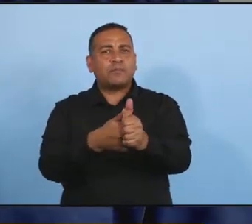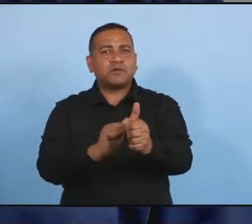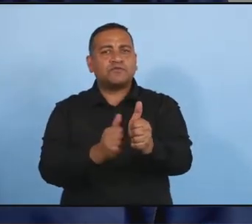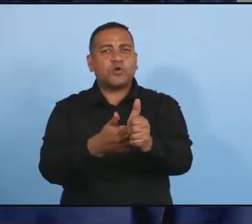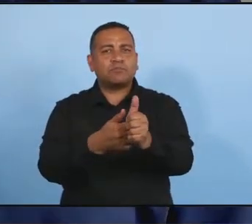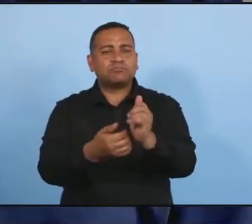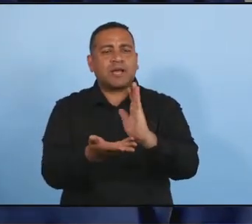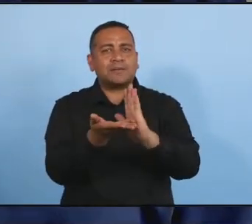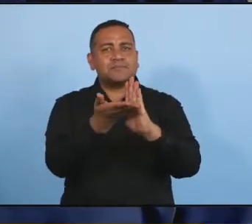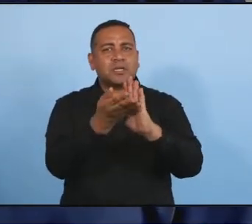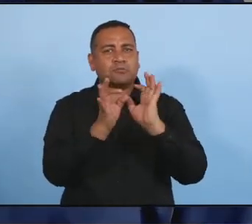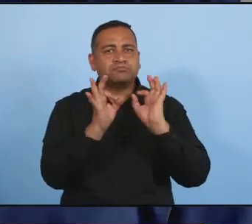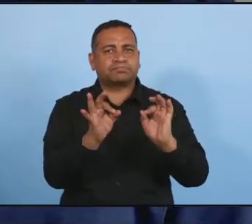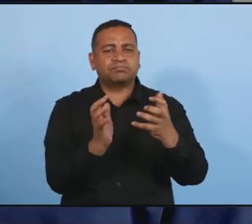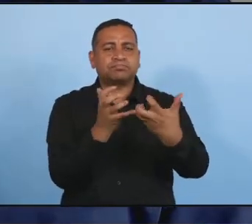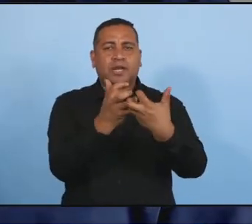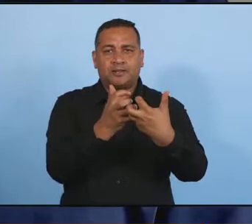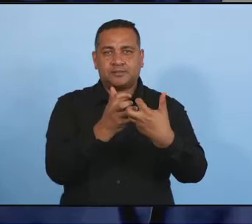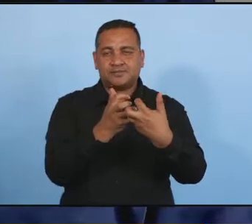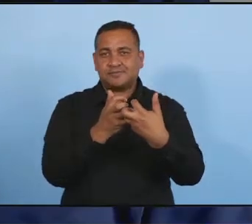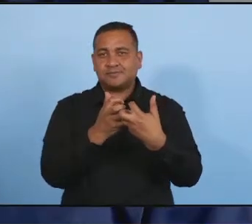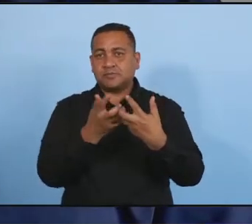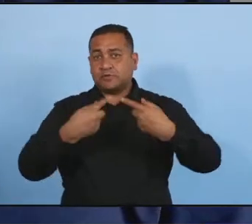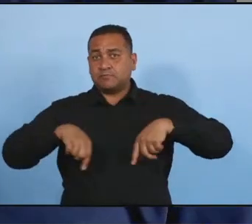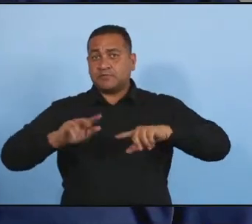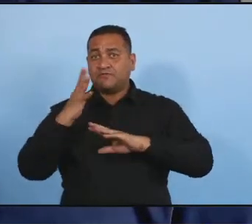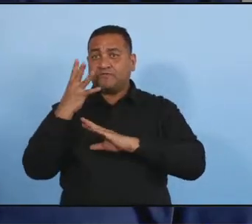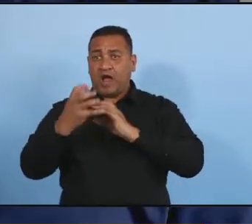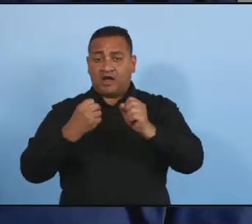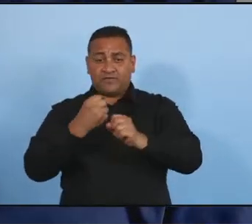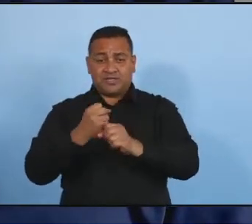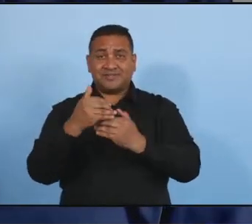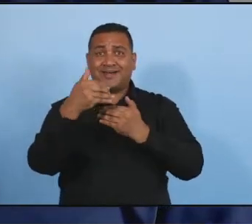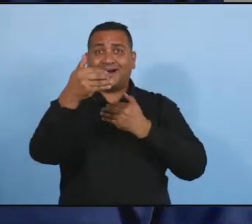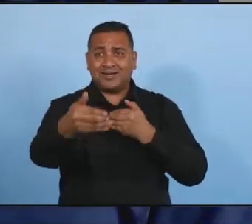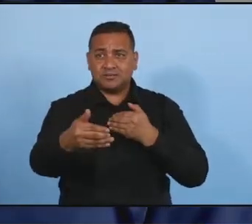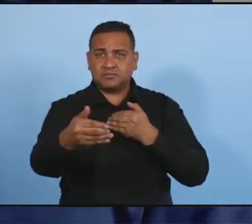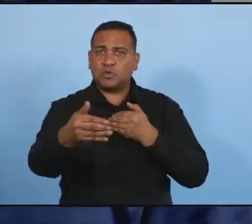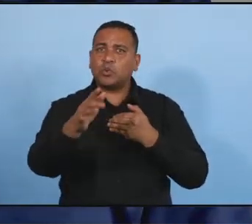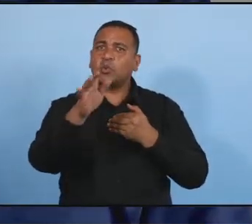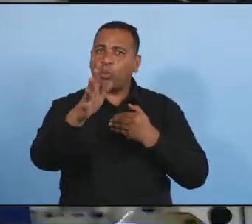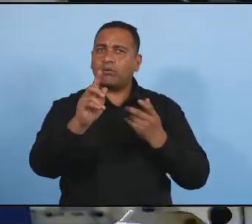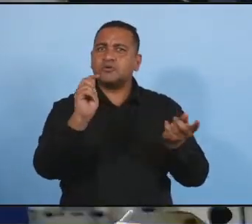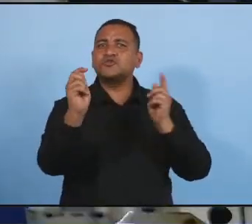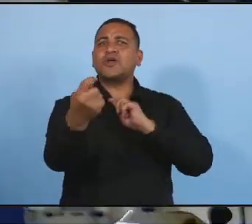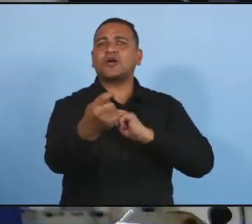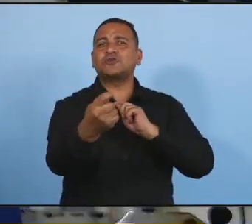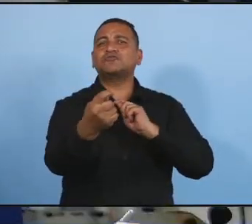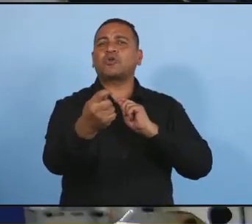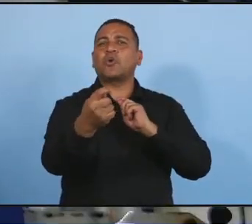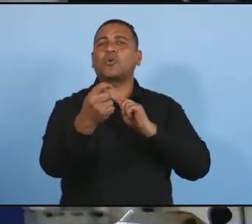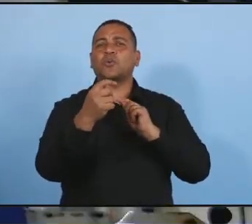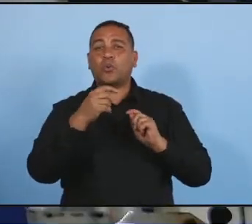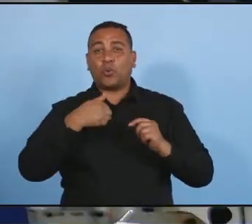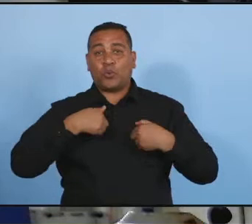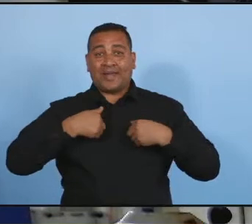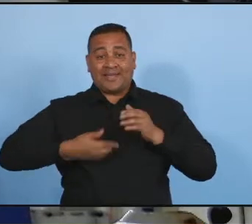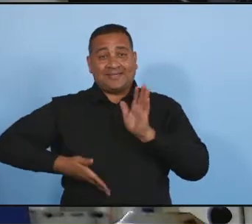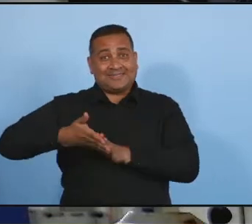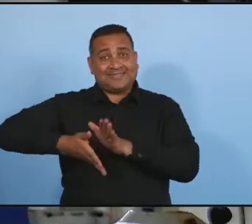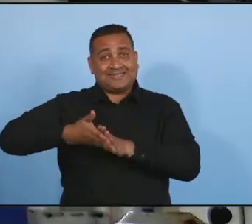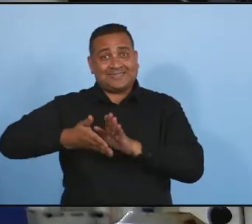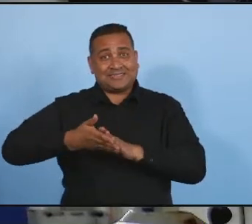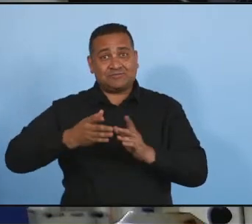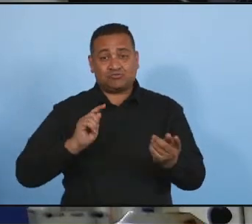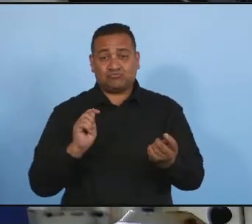going to be very different 5 years from now, because this is at the pace that things are moving at. That is true, Dougal, and it makes me excited as well,